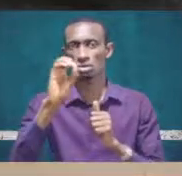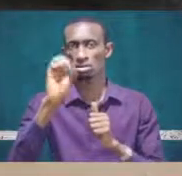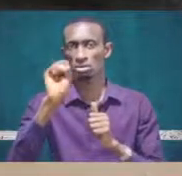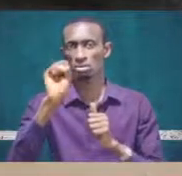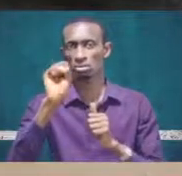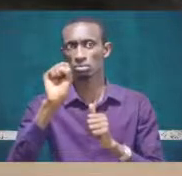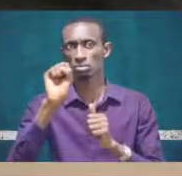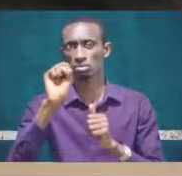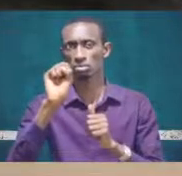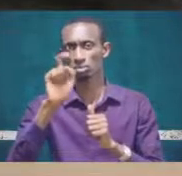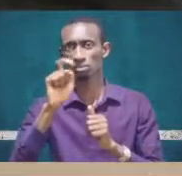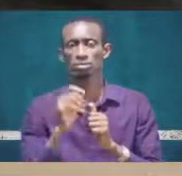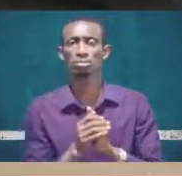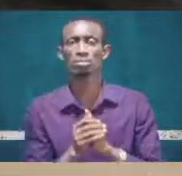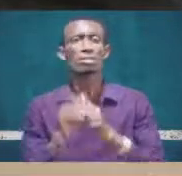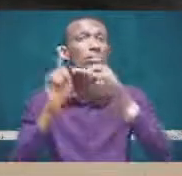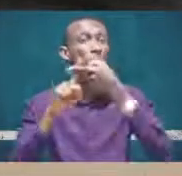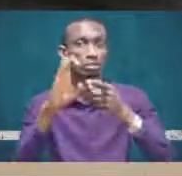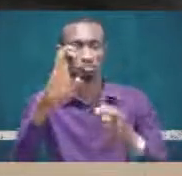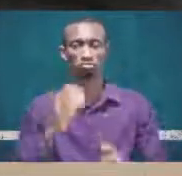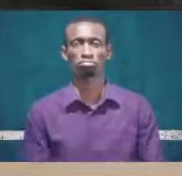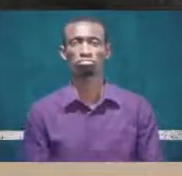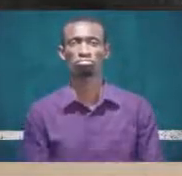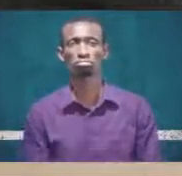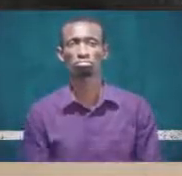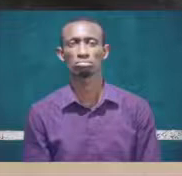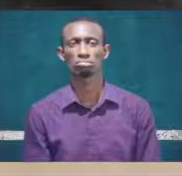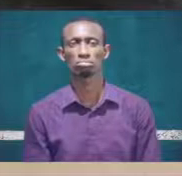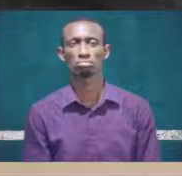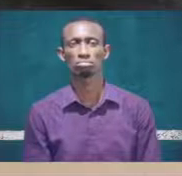x plus c.